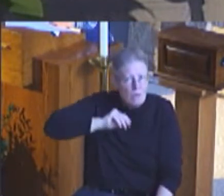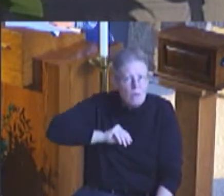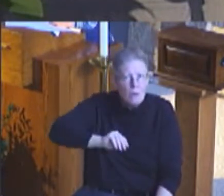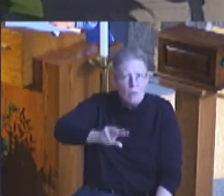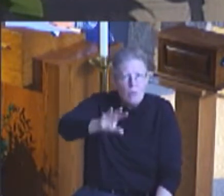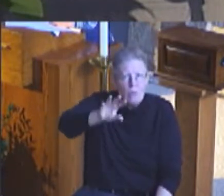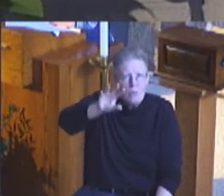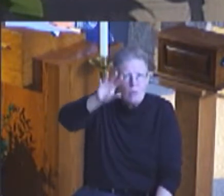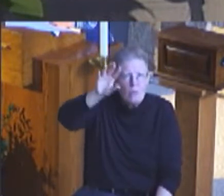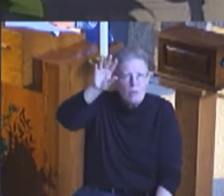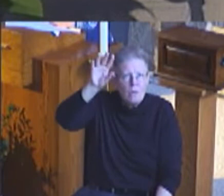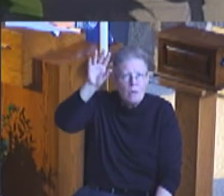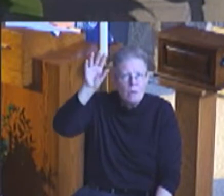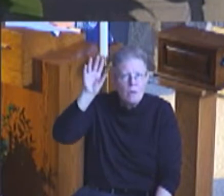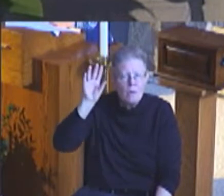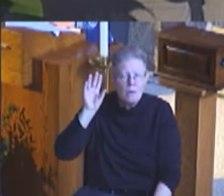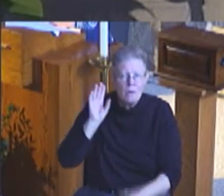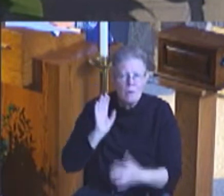And let go.